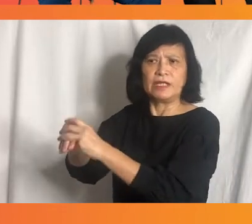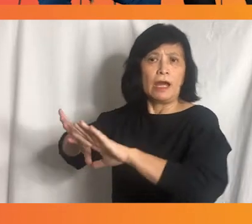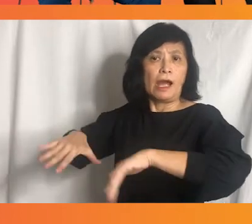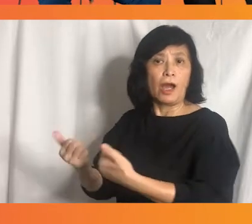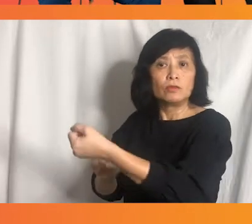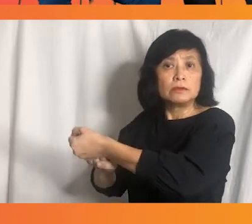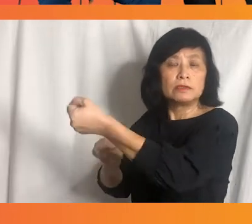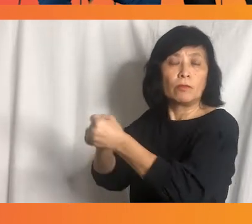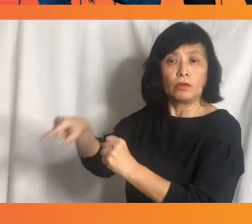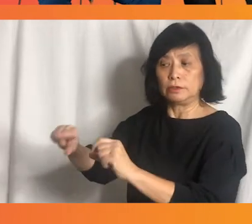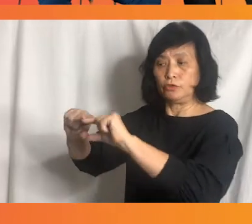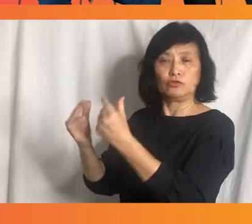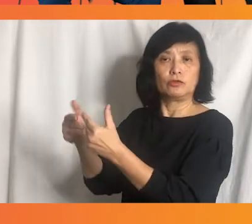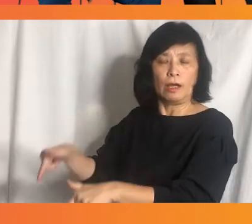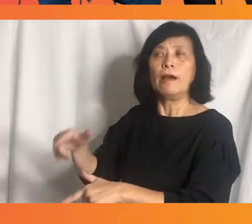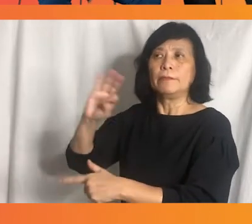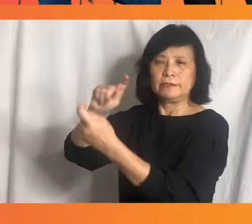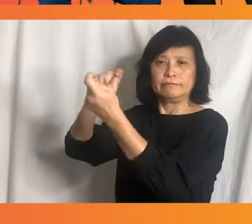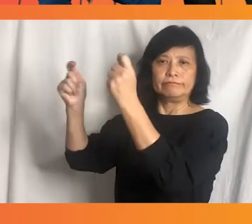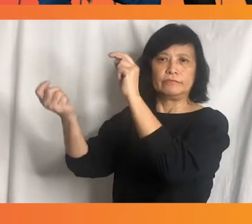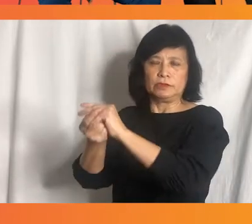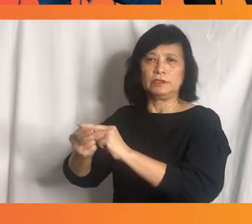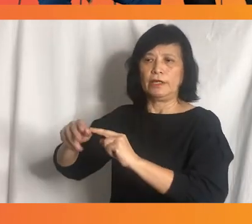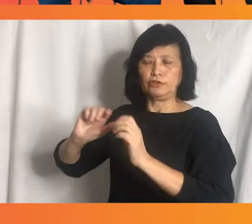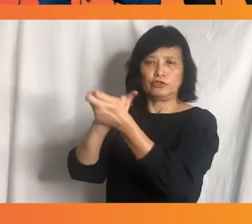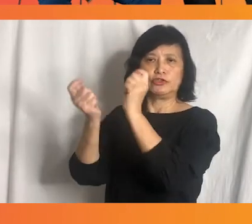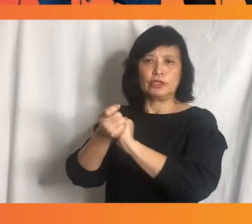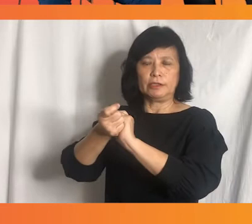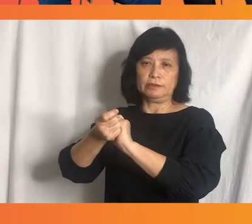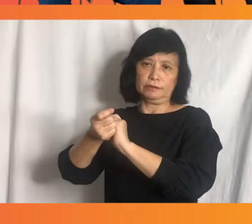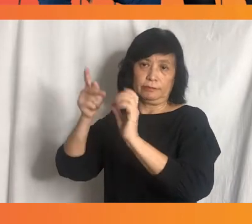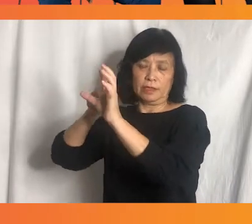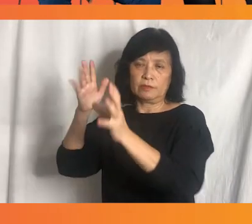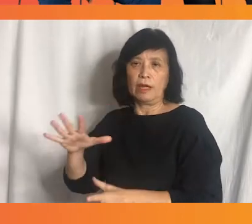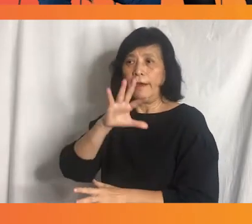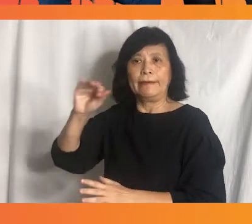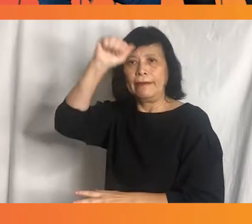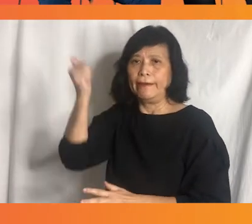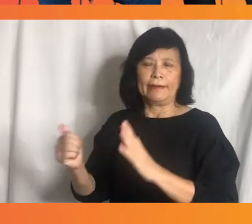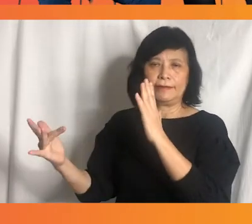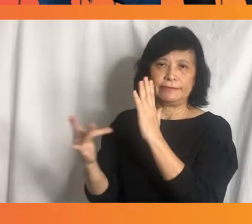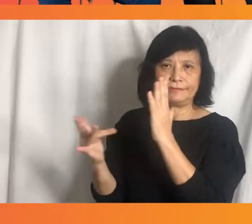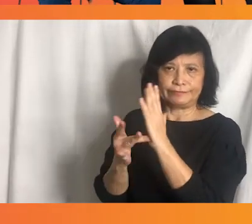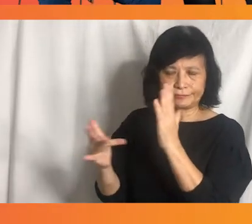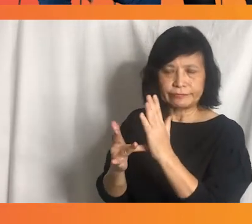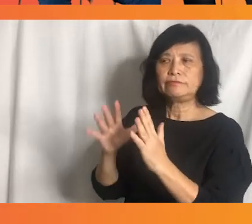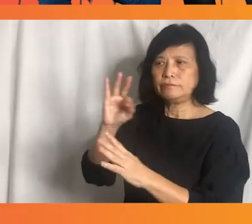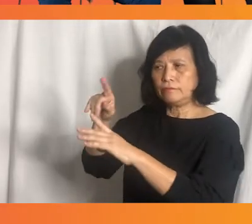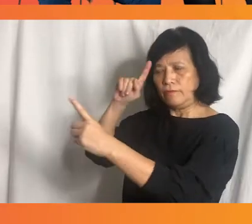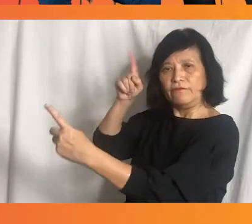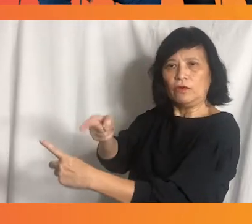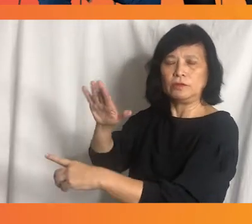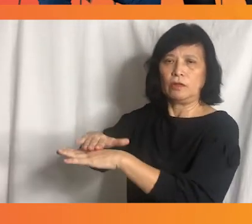by reviewing their change expectations, and then review any technical information with regards to the specific habit,